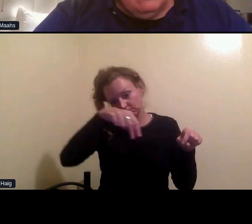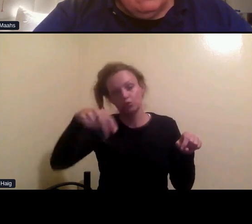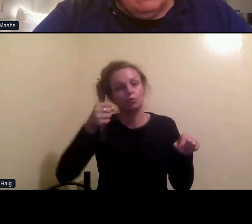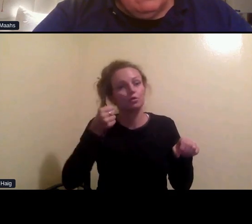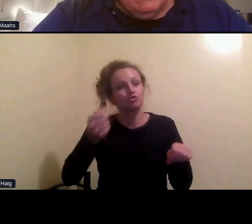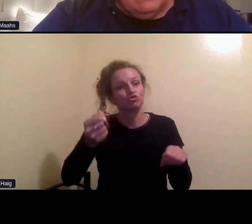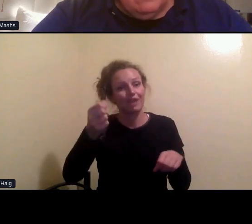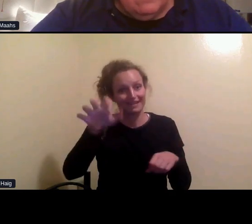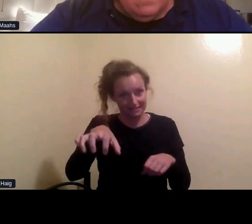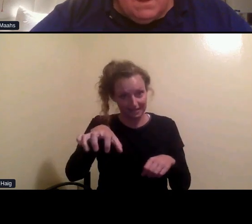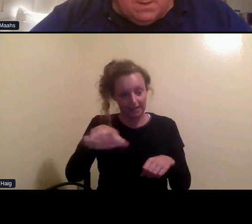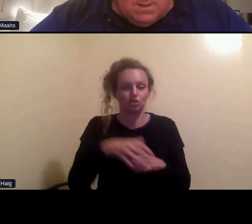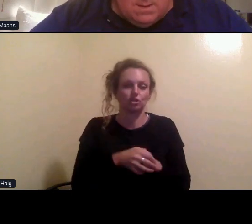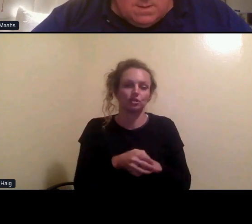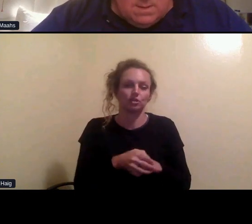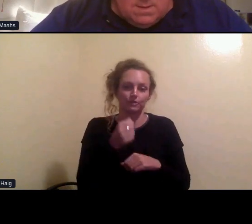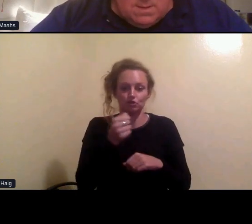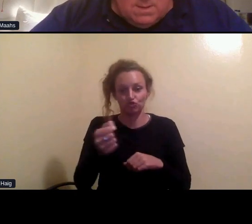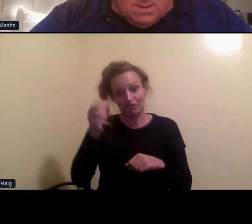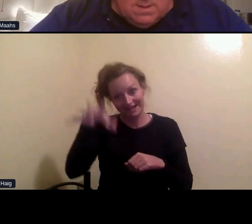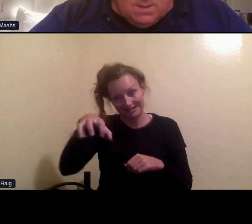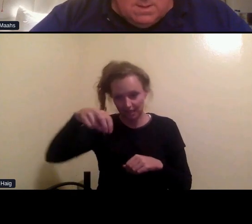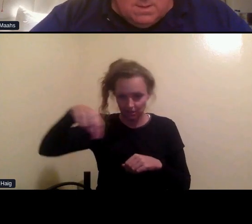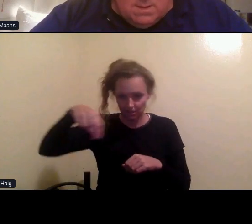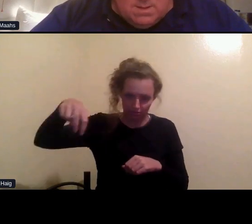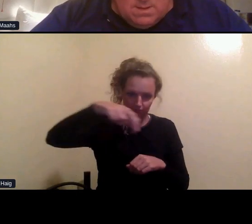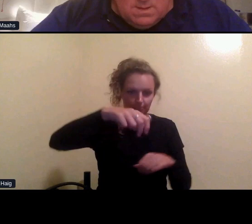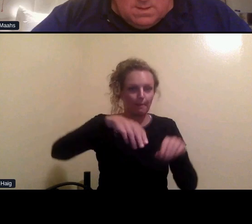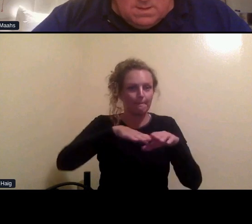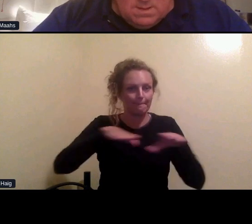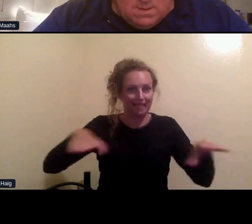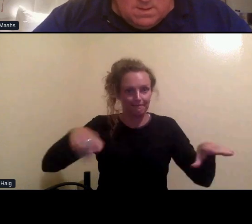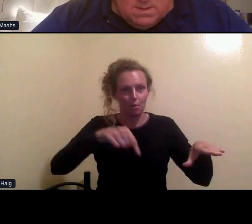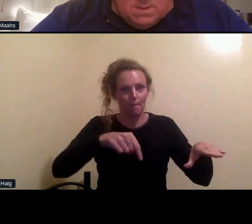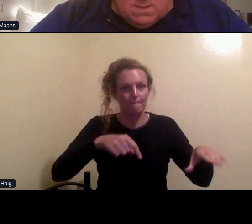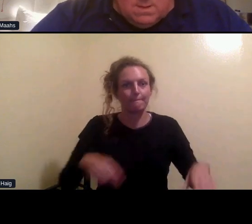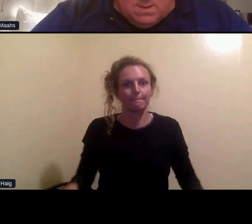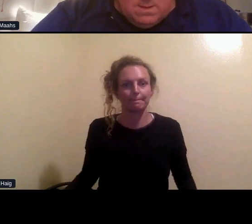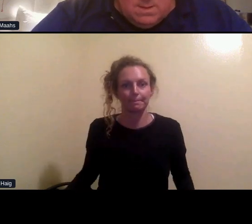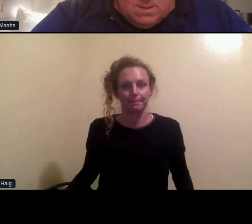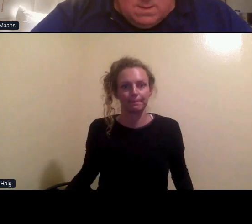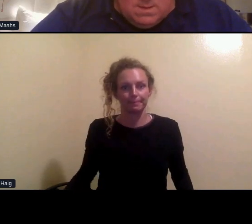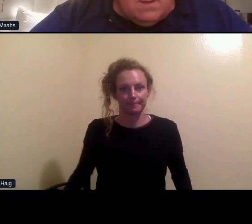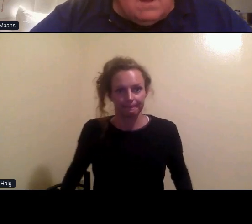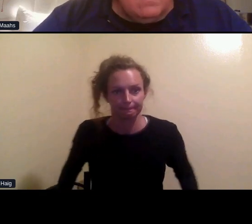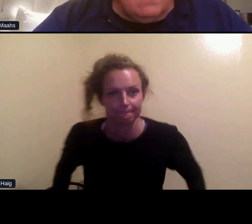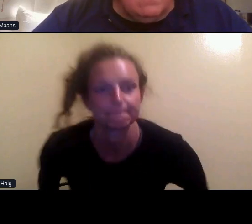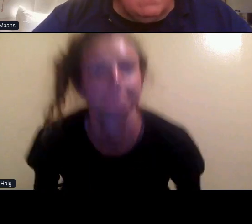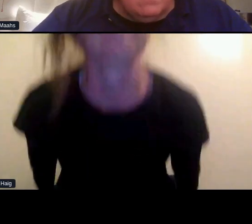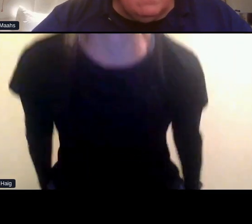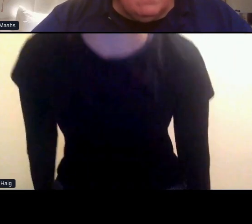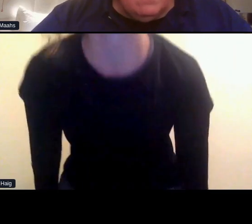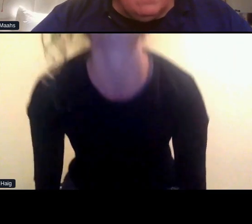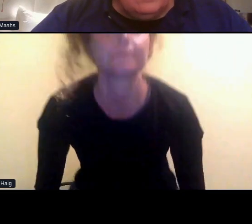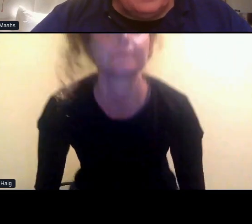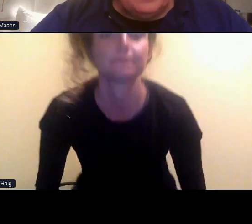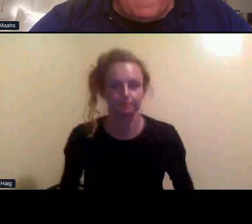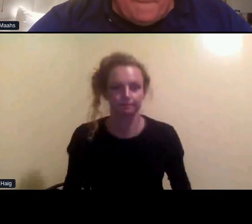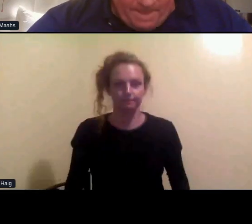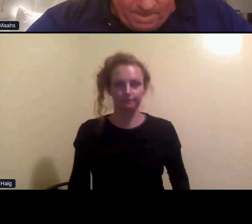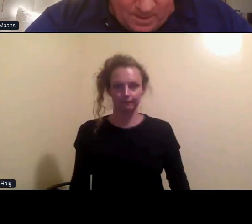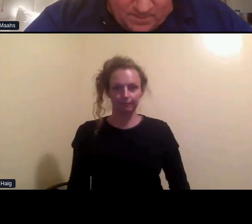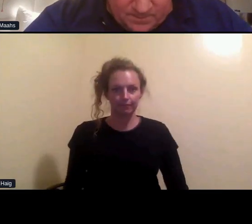that's ludicrous, obviously. When you look at people who go on coach holidays, the typical image one